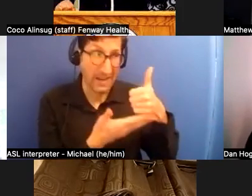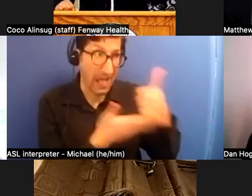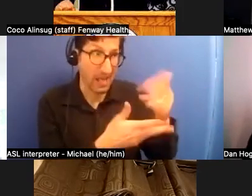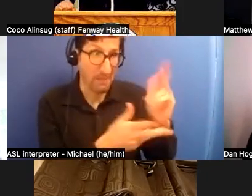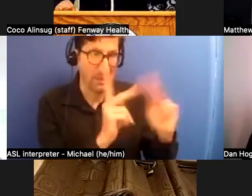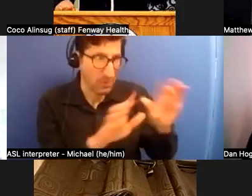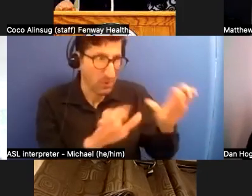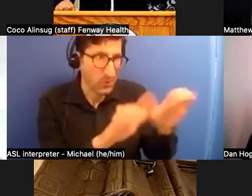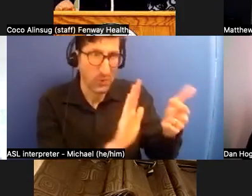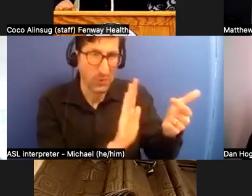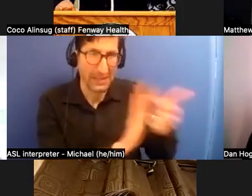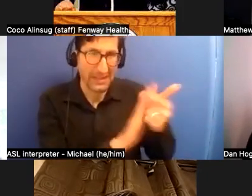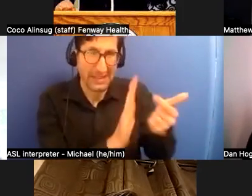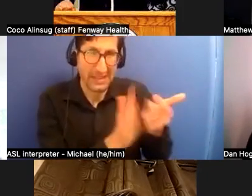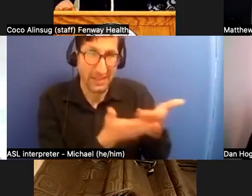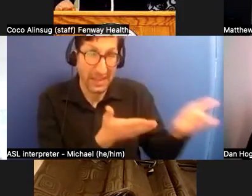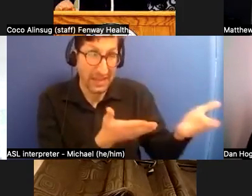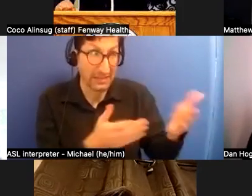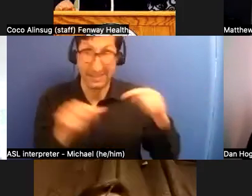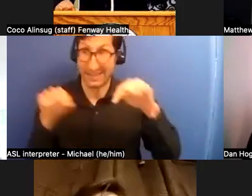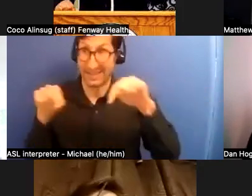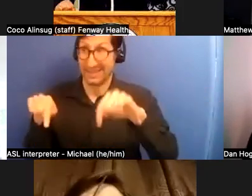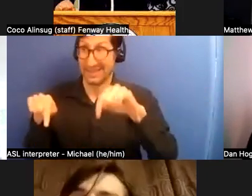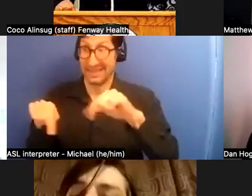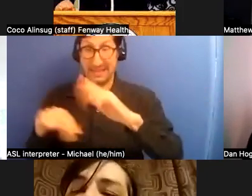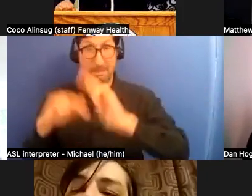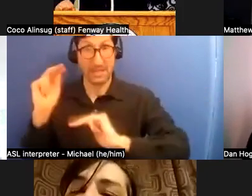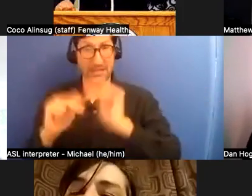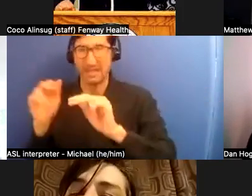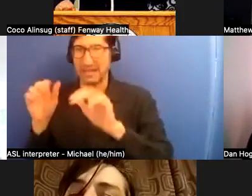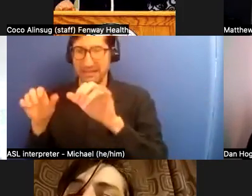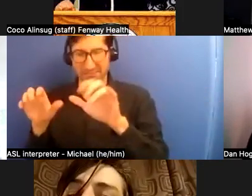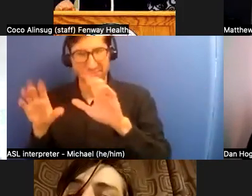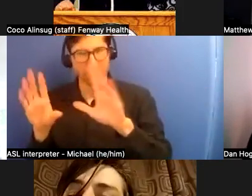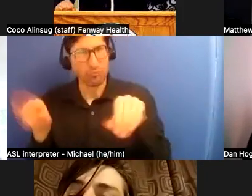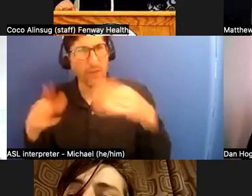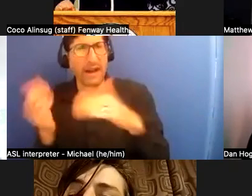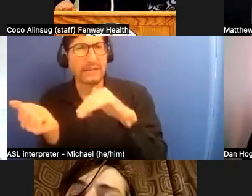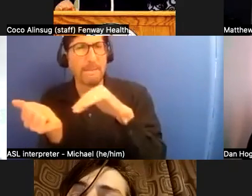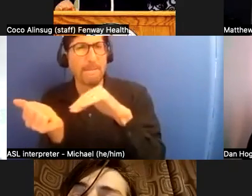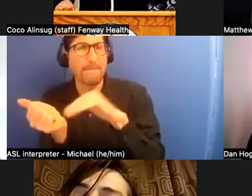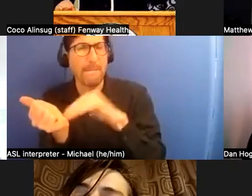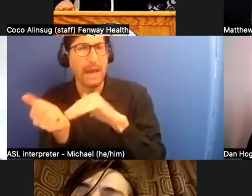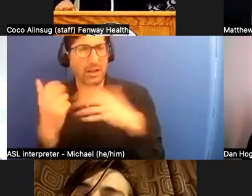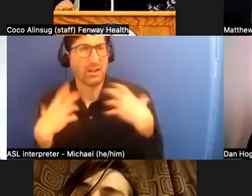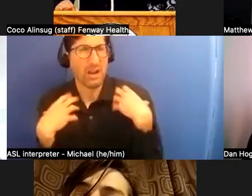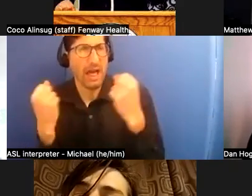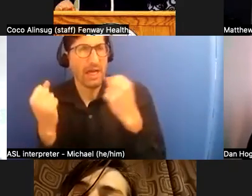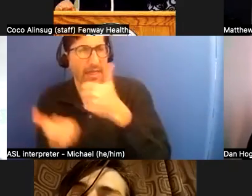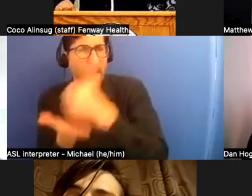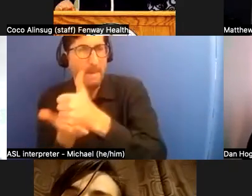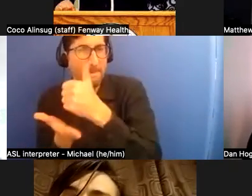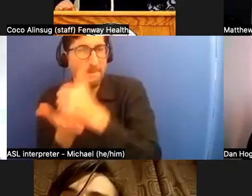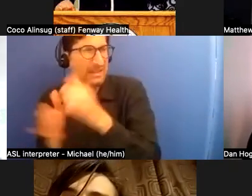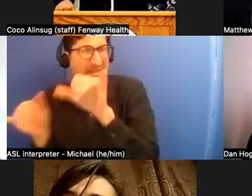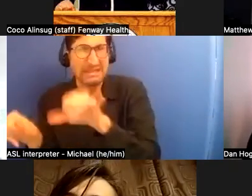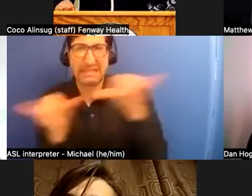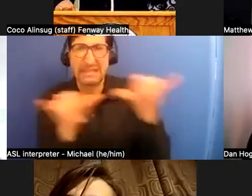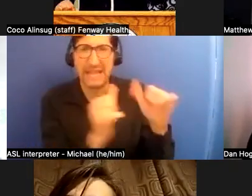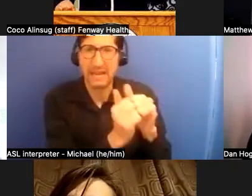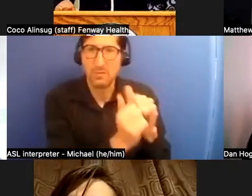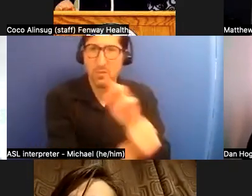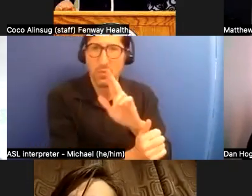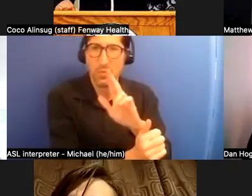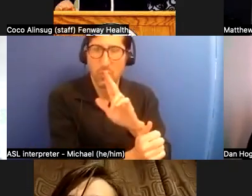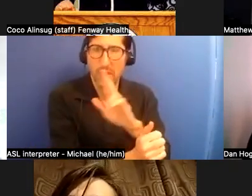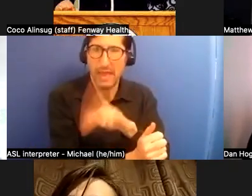that's serving a medical purpose, just like a hospital or an ambulance. I've had to treat the